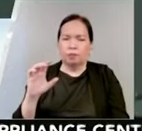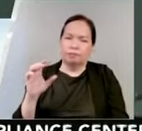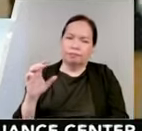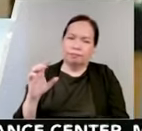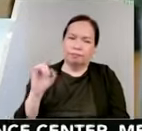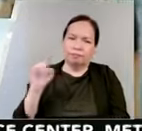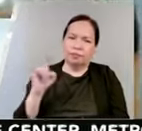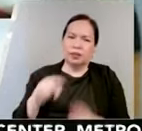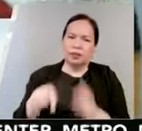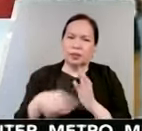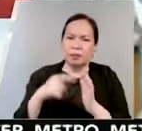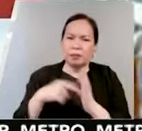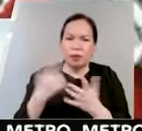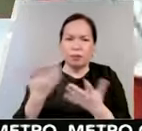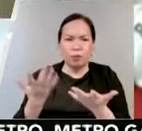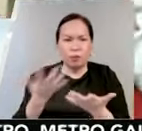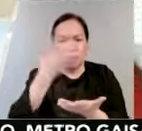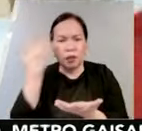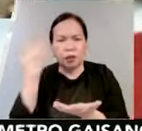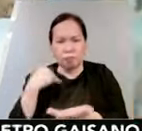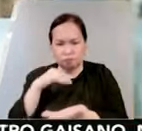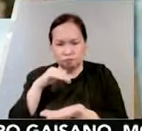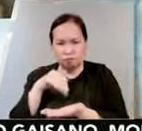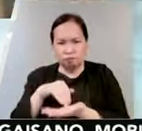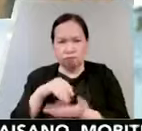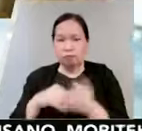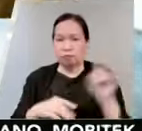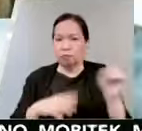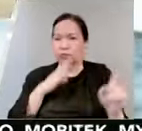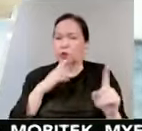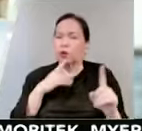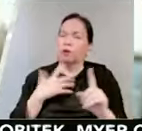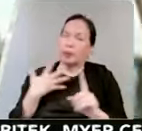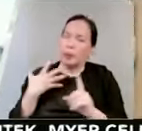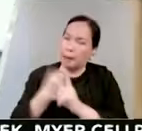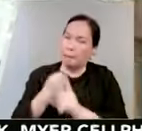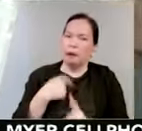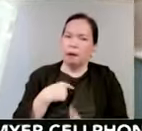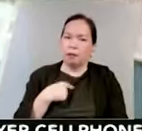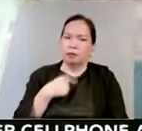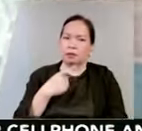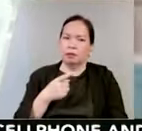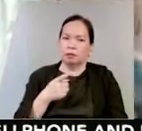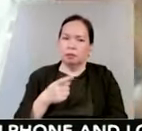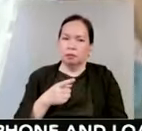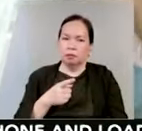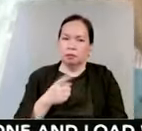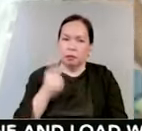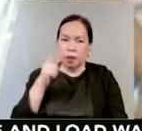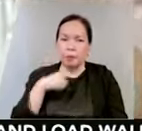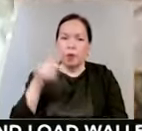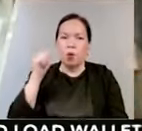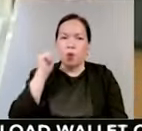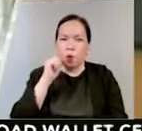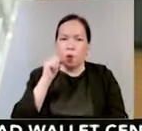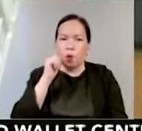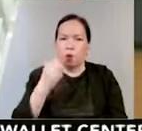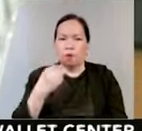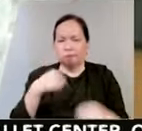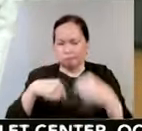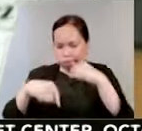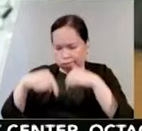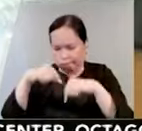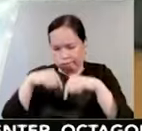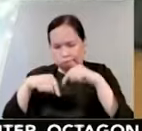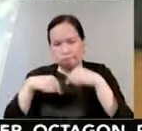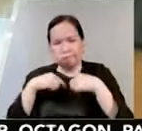core. One thing that struck my mind talaga that Tito Boy told me is to always go back to your core. Now, whenever you